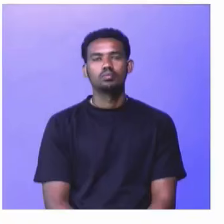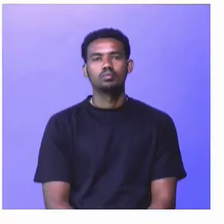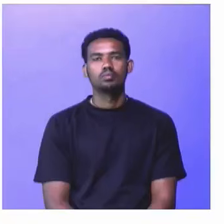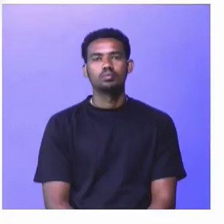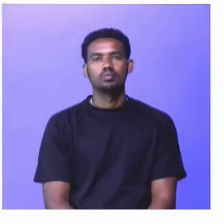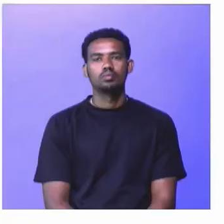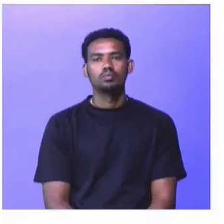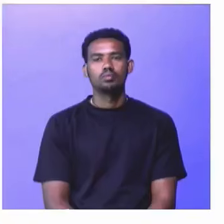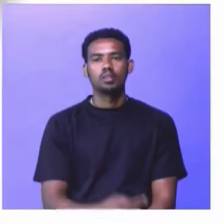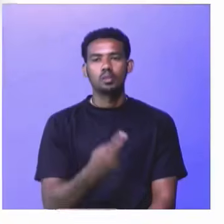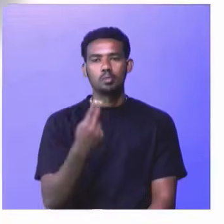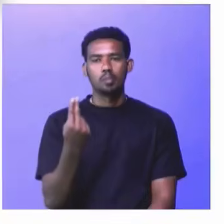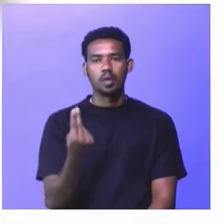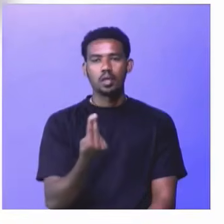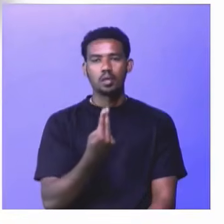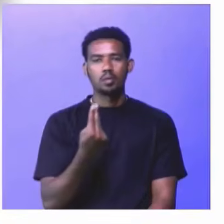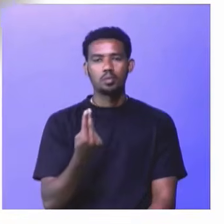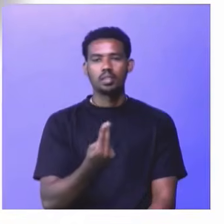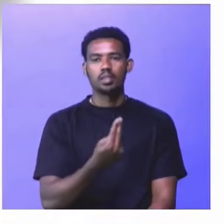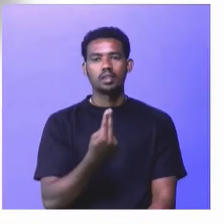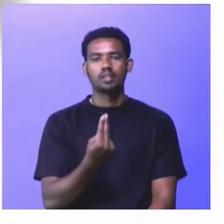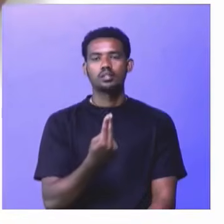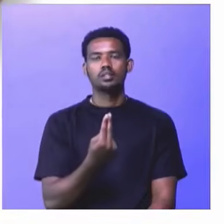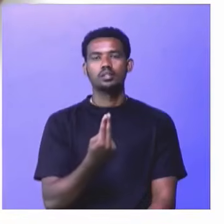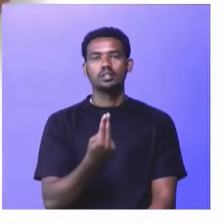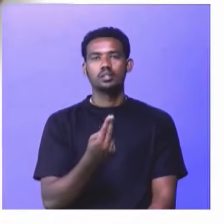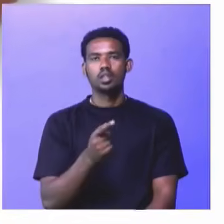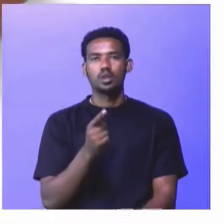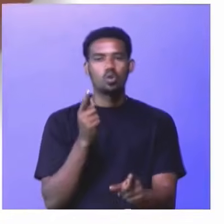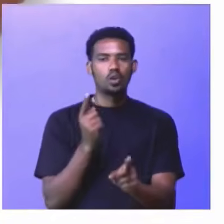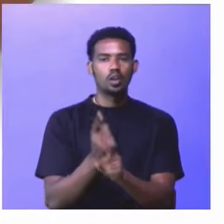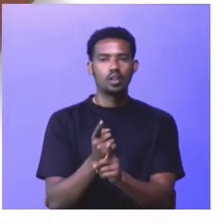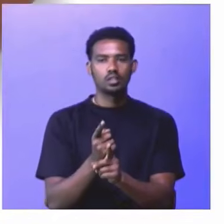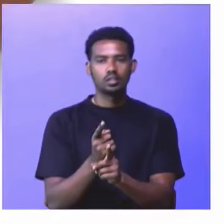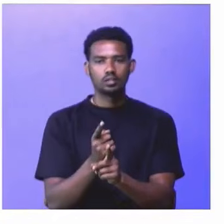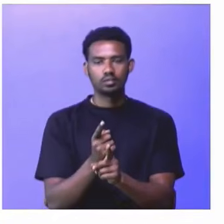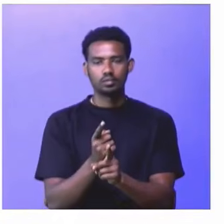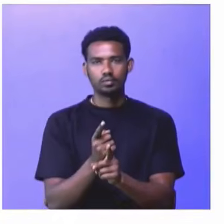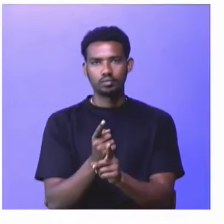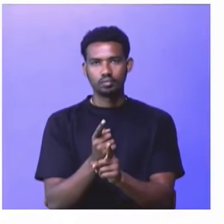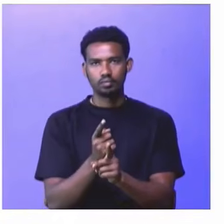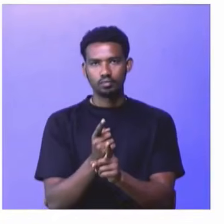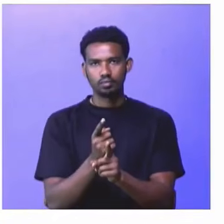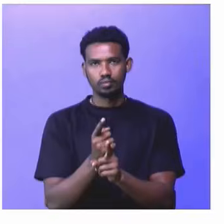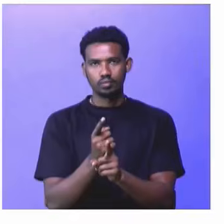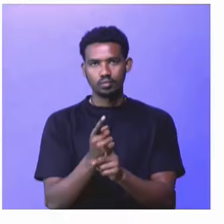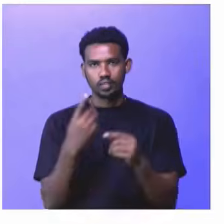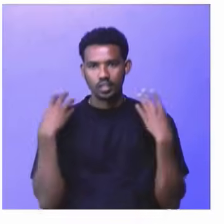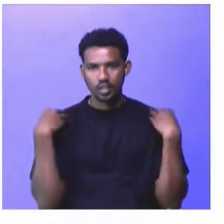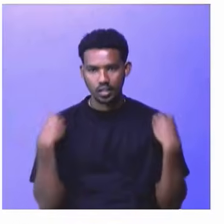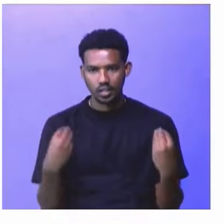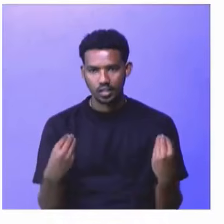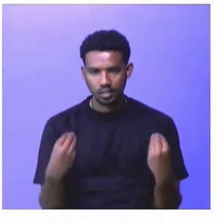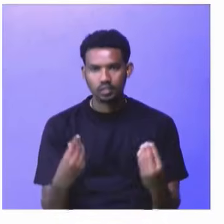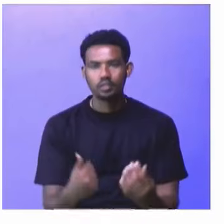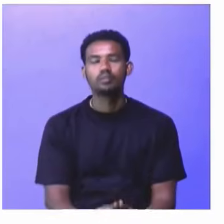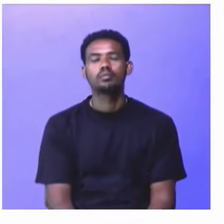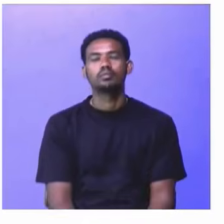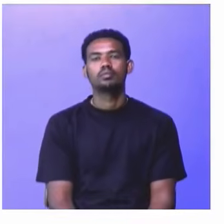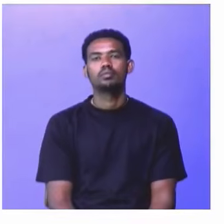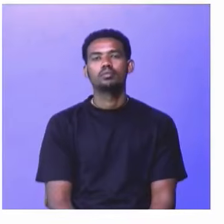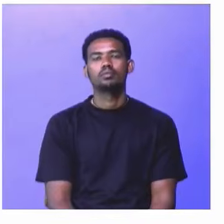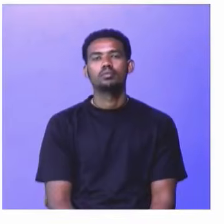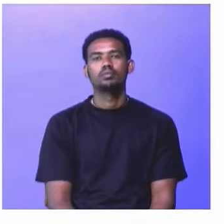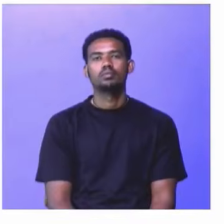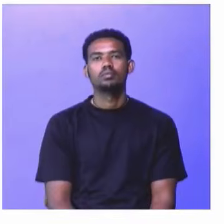by using the correct greeting.